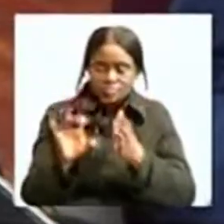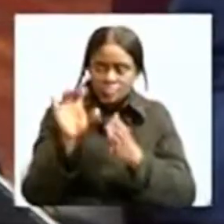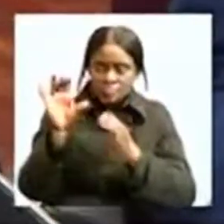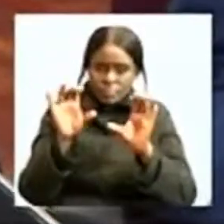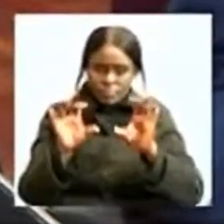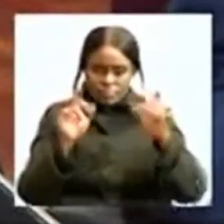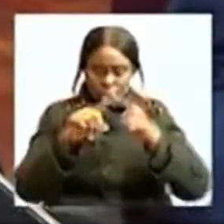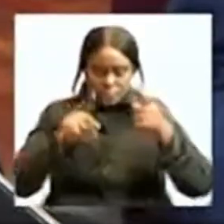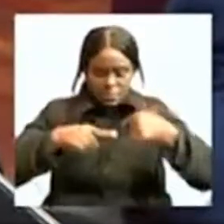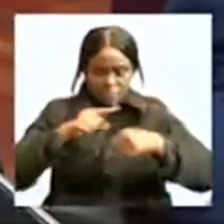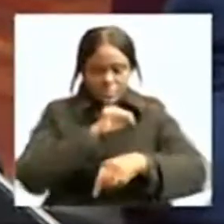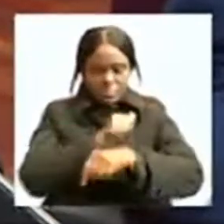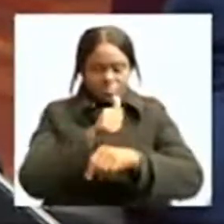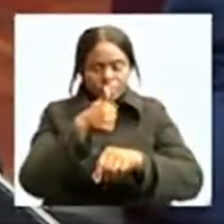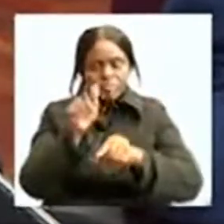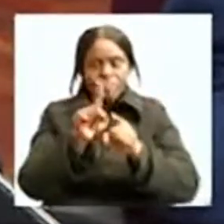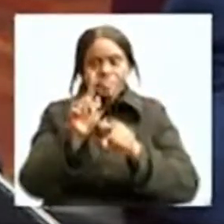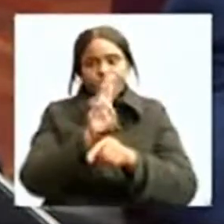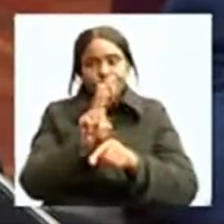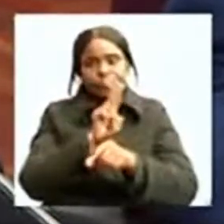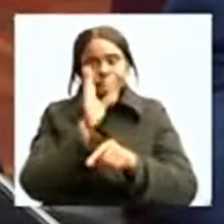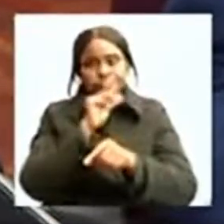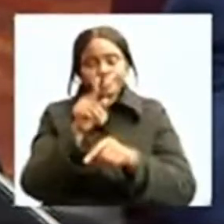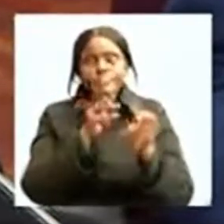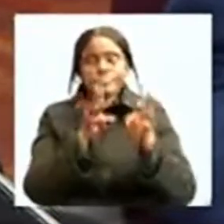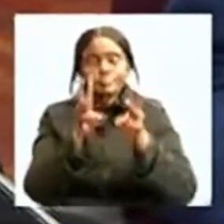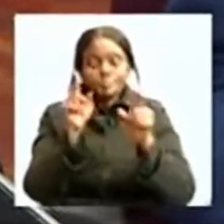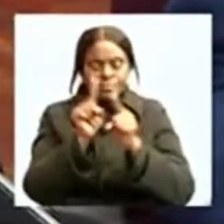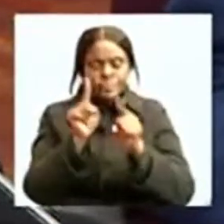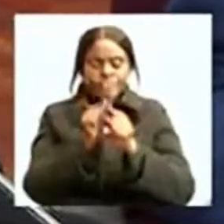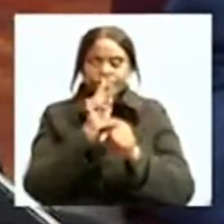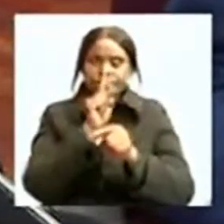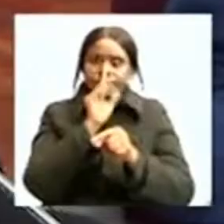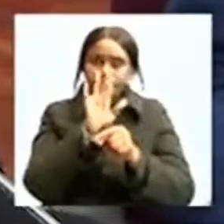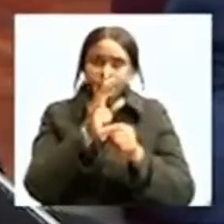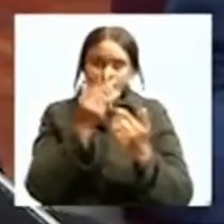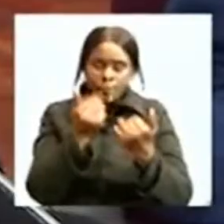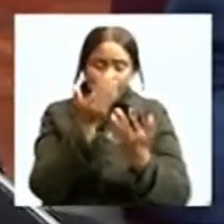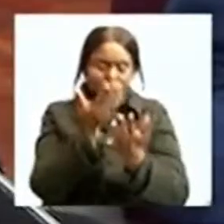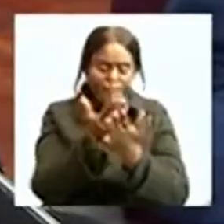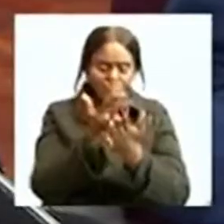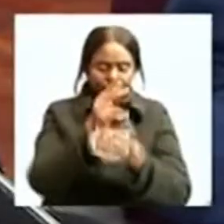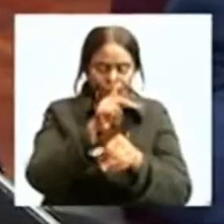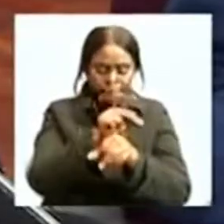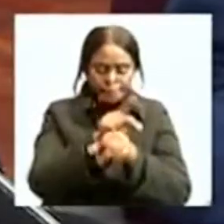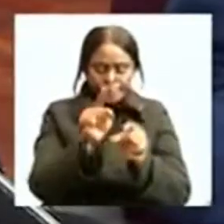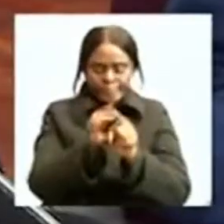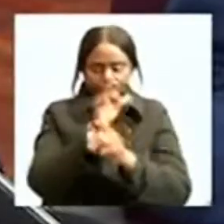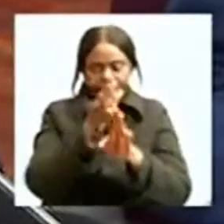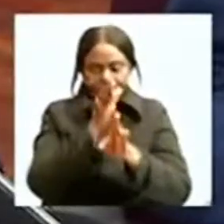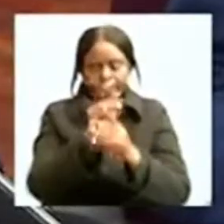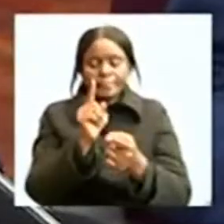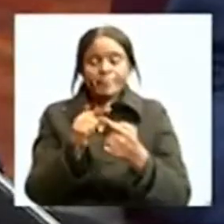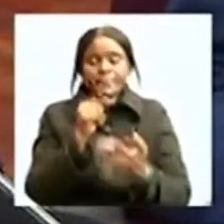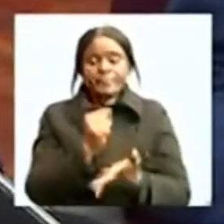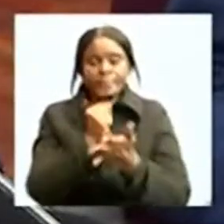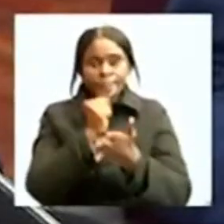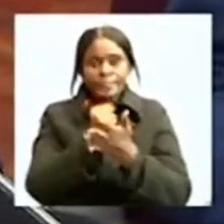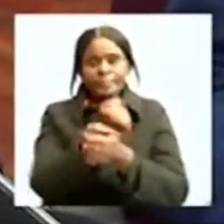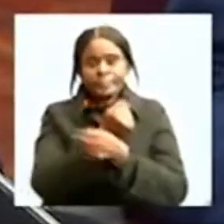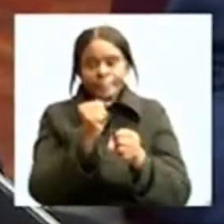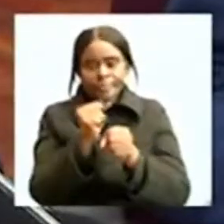local authorities based on their absorption capacity and actual project requirements, aims to minimize the accumulation